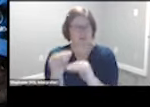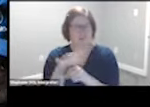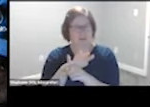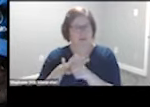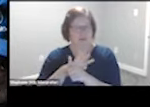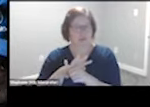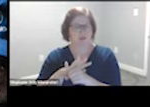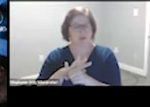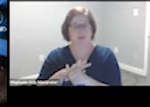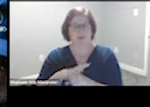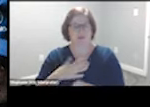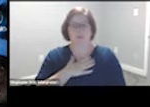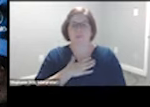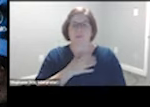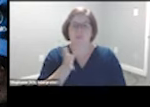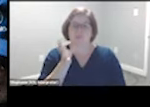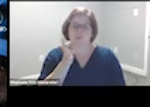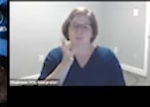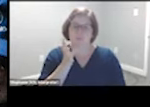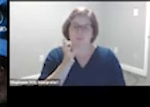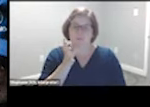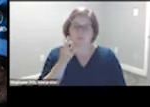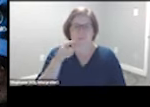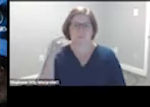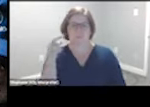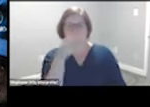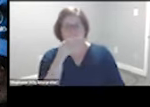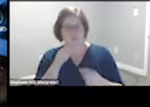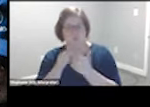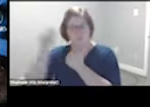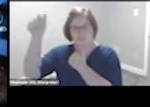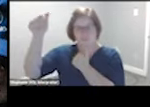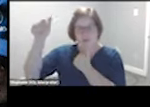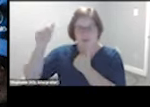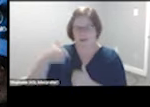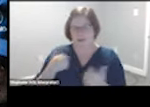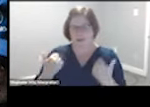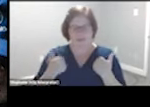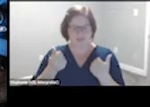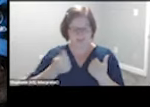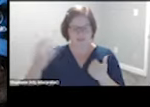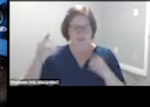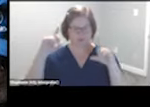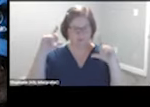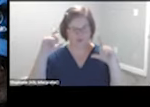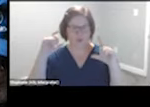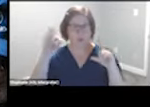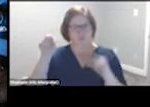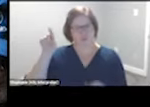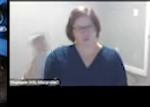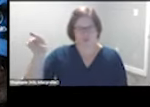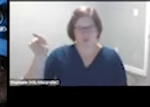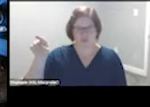my mom should be the observatory tower and over there. And I have several photos of her. She has